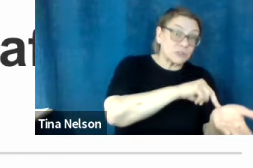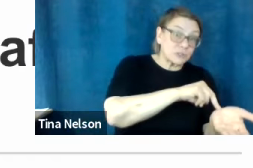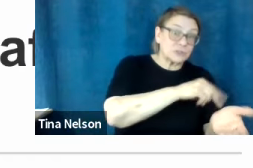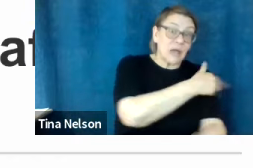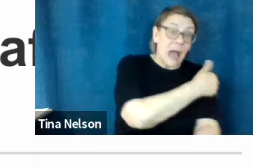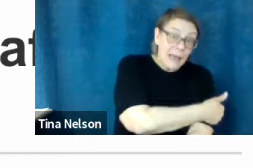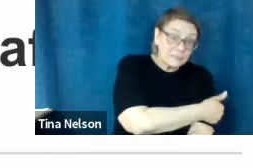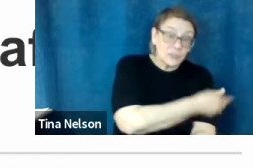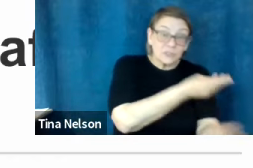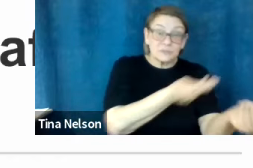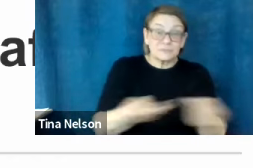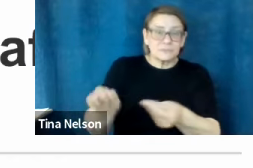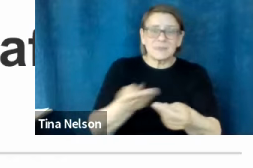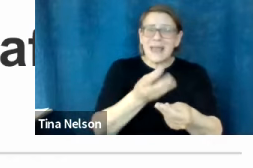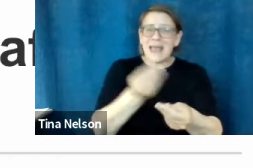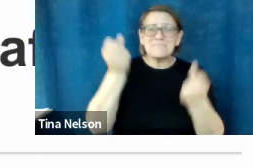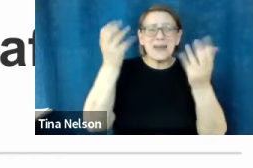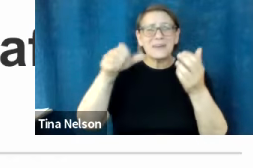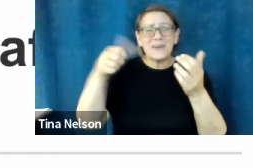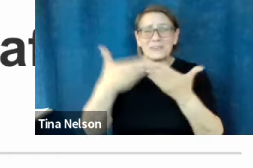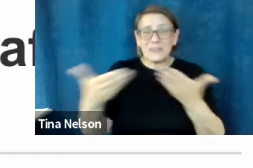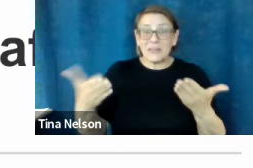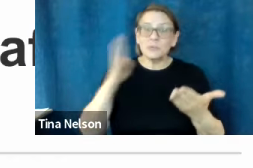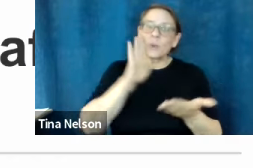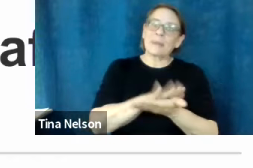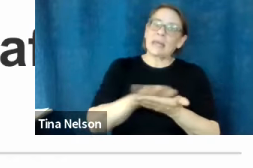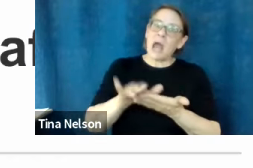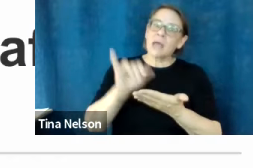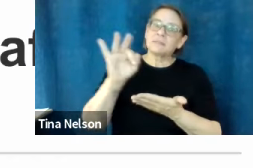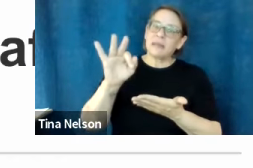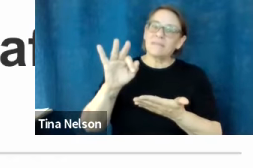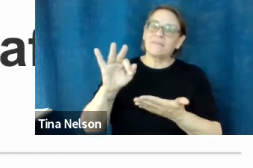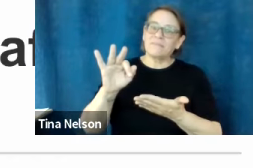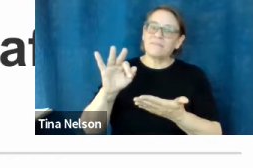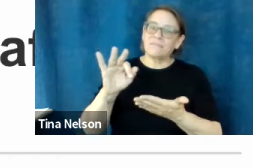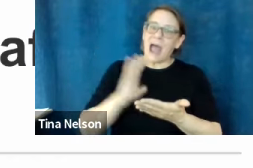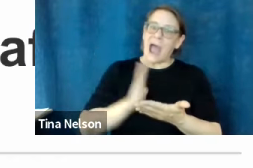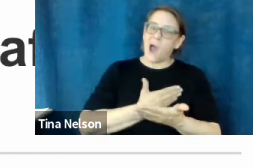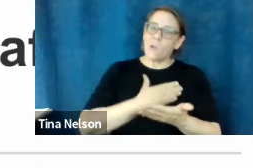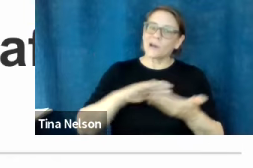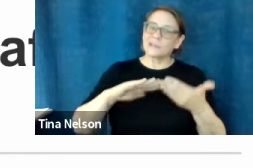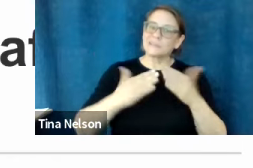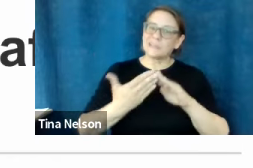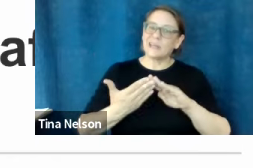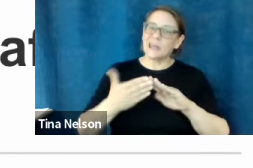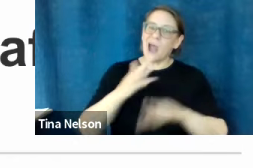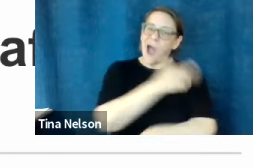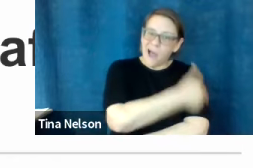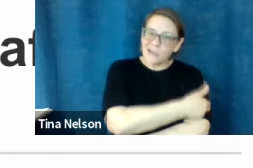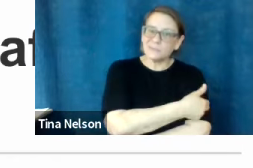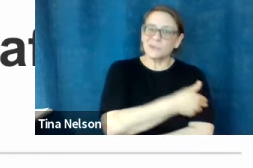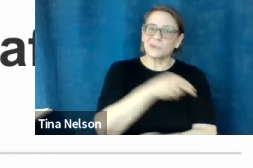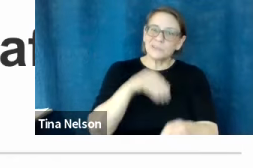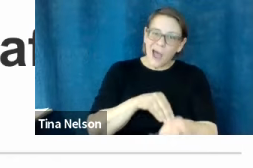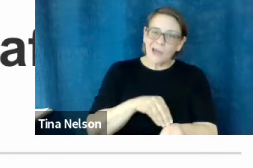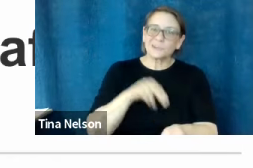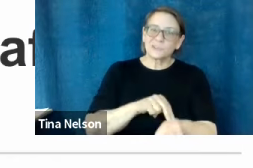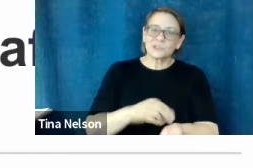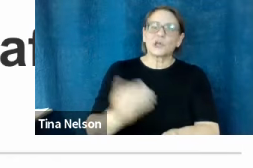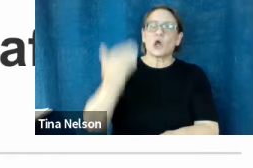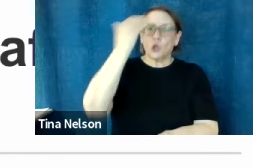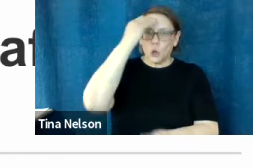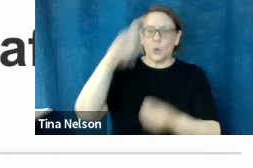across the spectrum. It would be nice if our cities, if our hospitals and doctors and nurses knew about the commission, I'm sure it